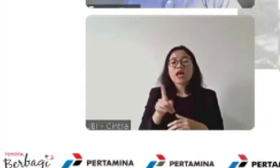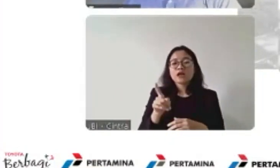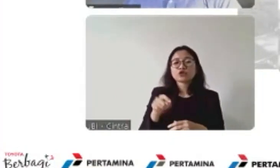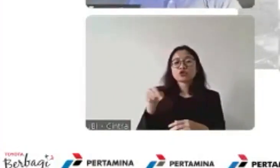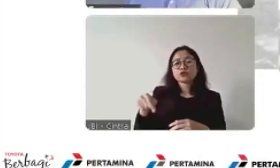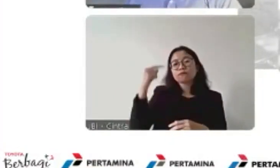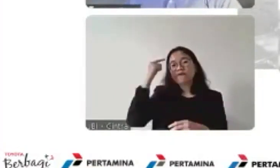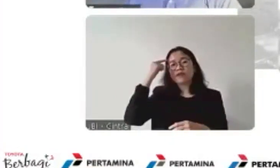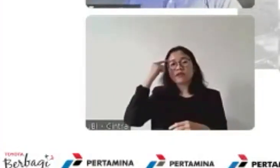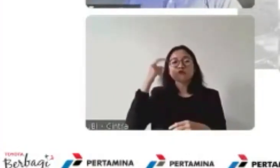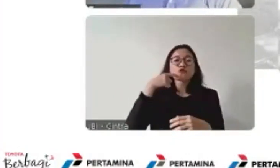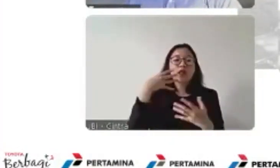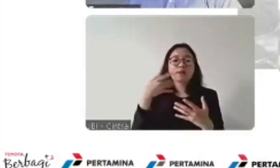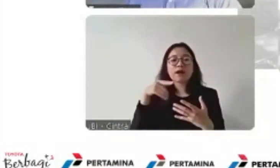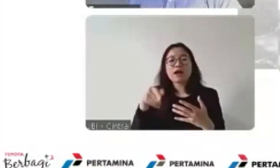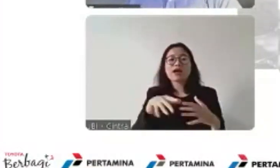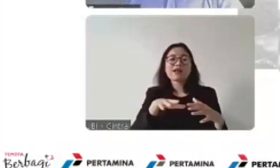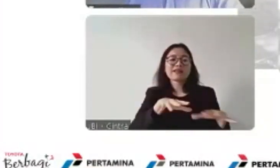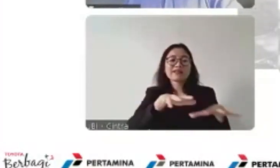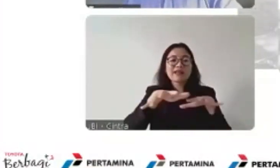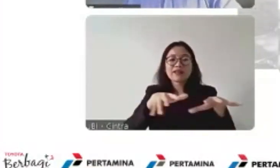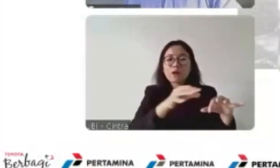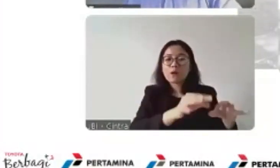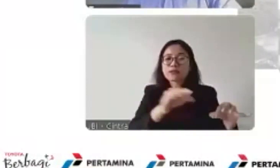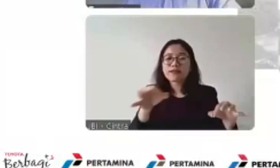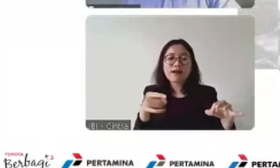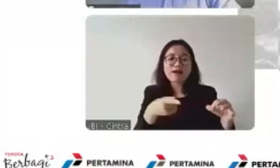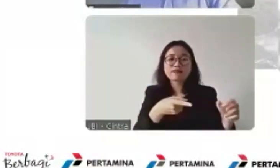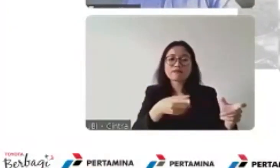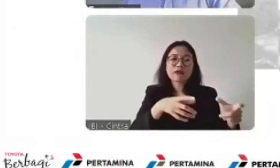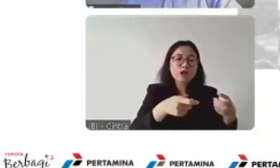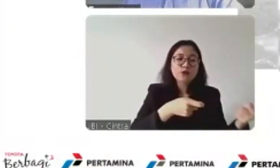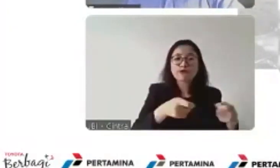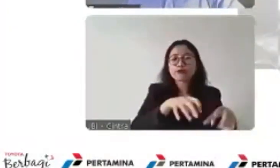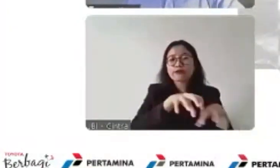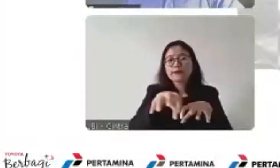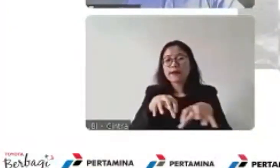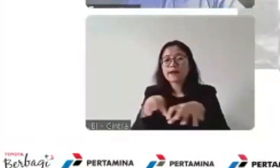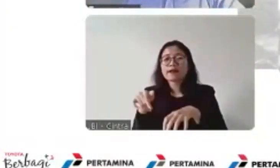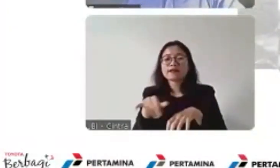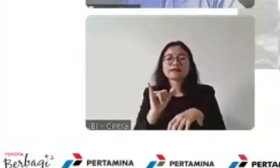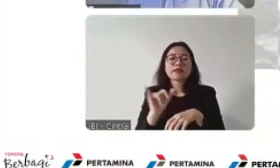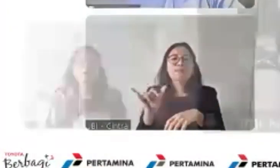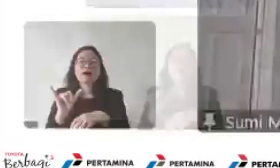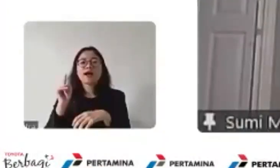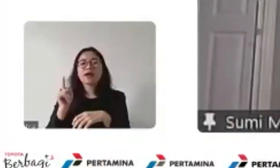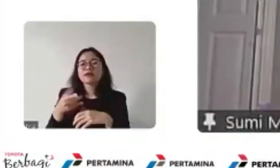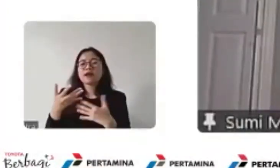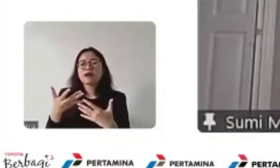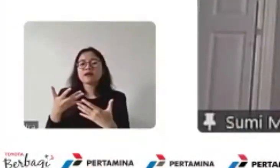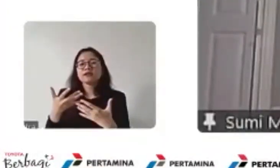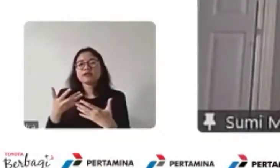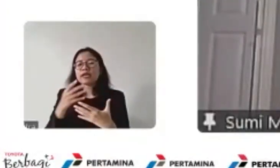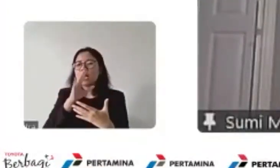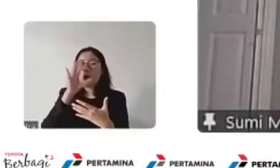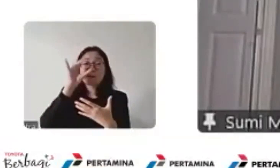that you are also providing safe and clean transportation for those who really need this the most. So